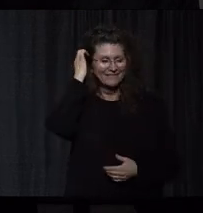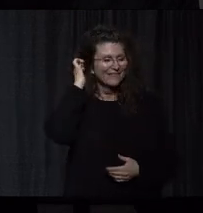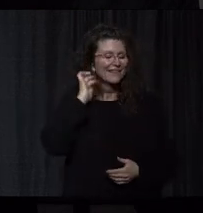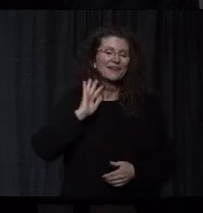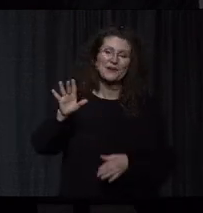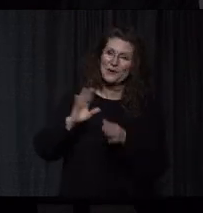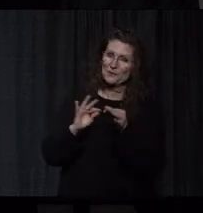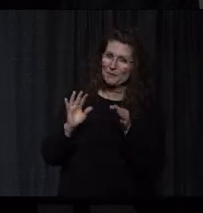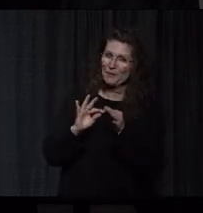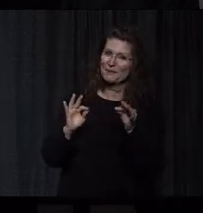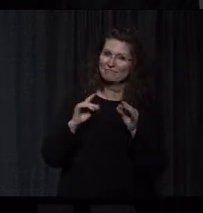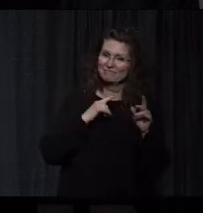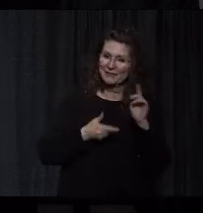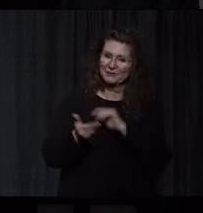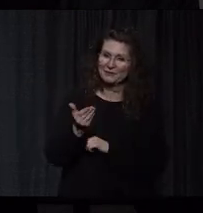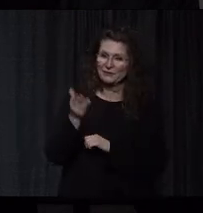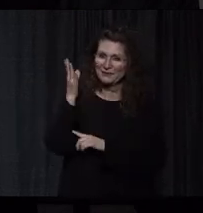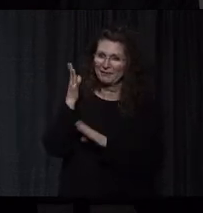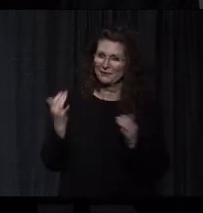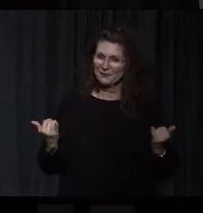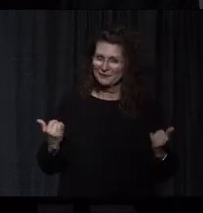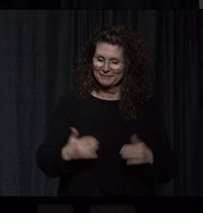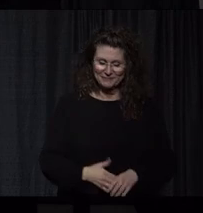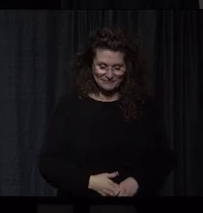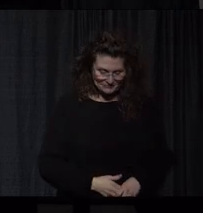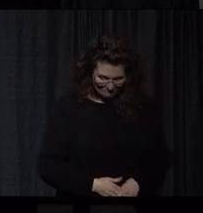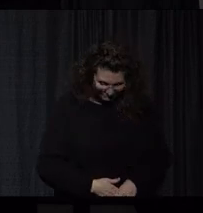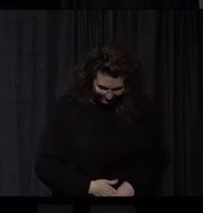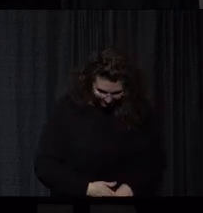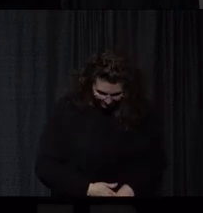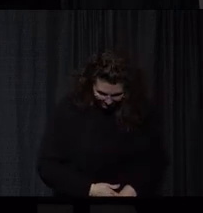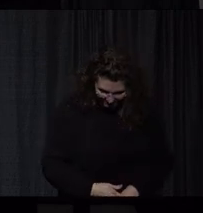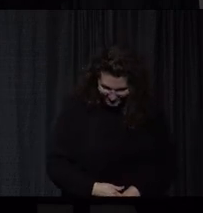and to introduce our lecturer this year.